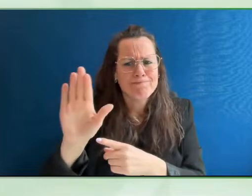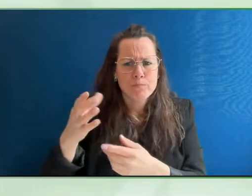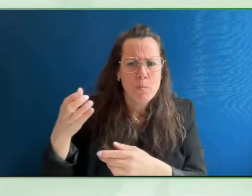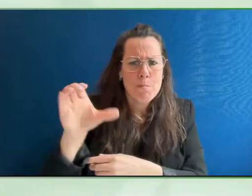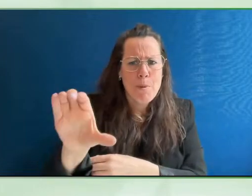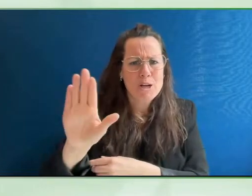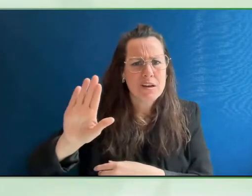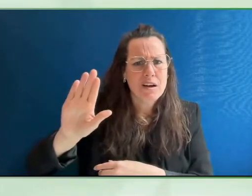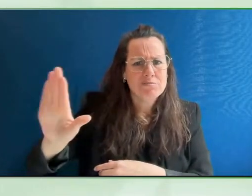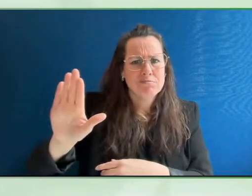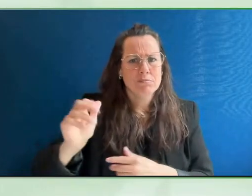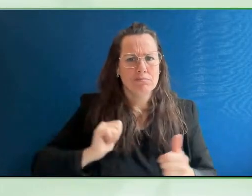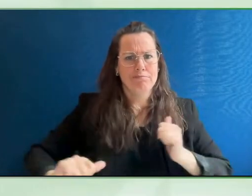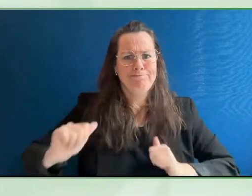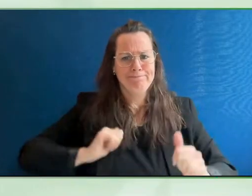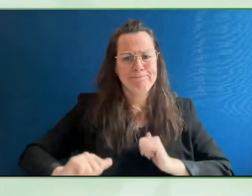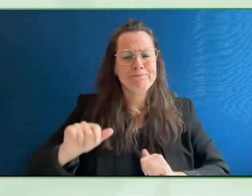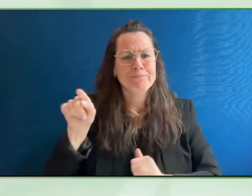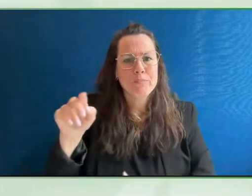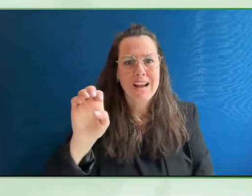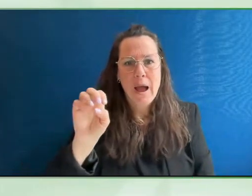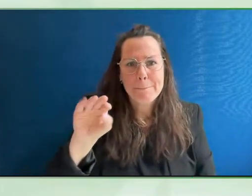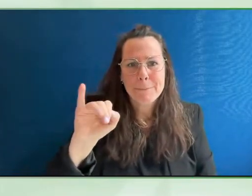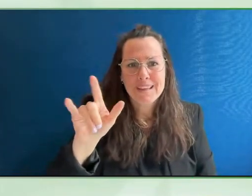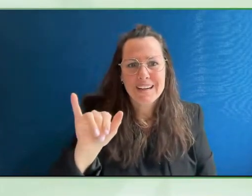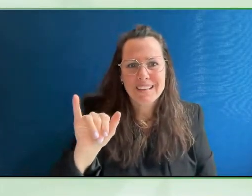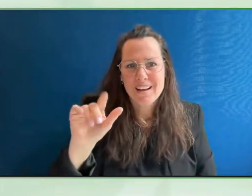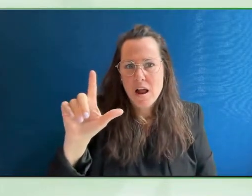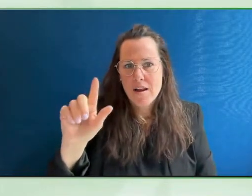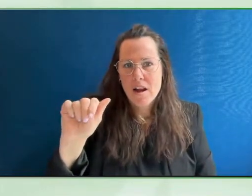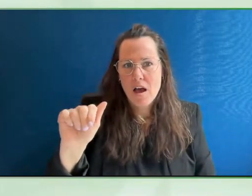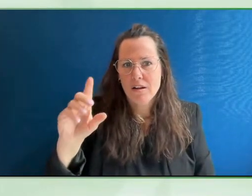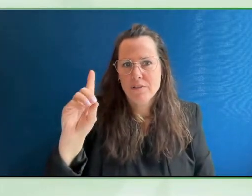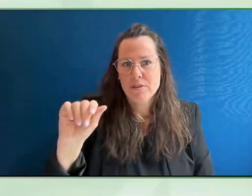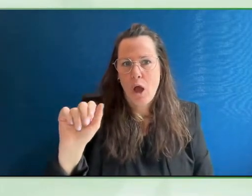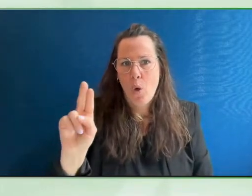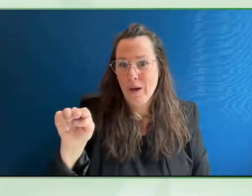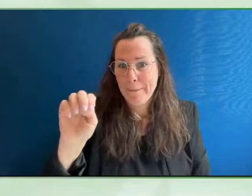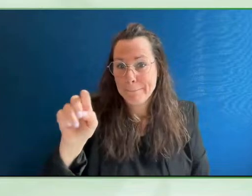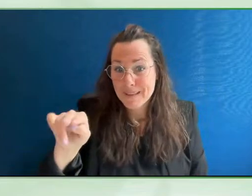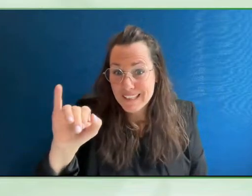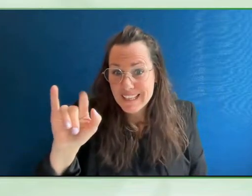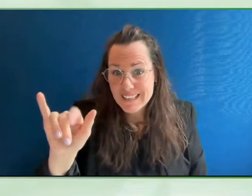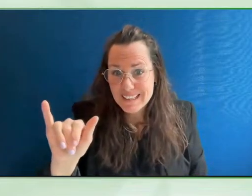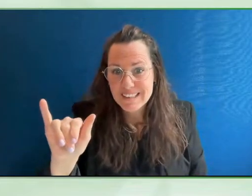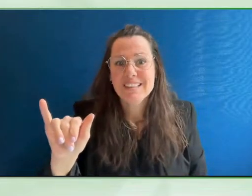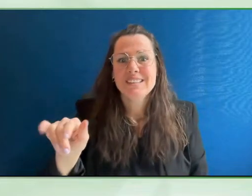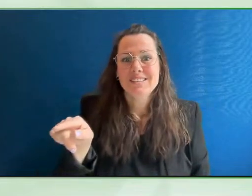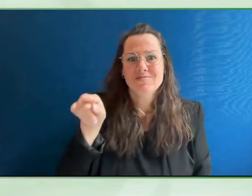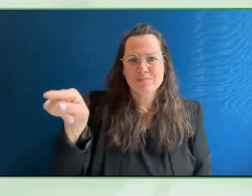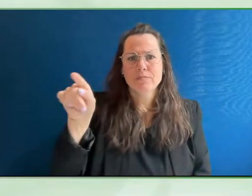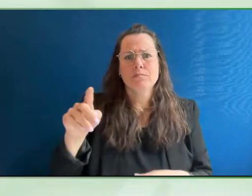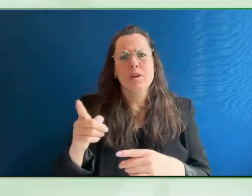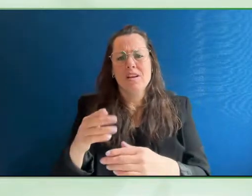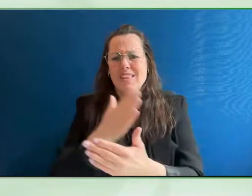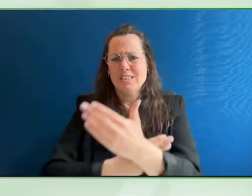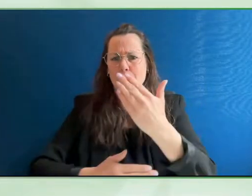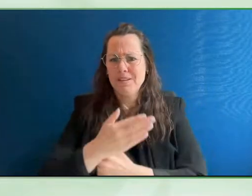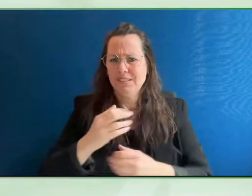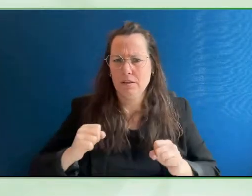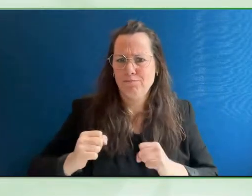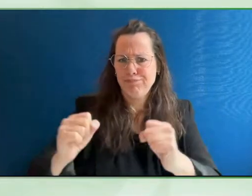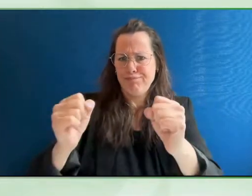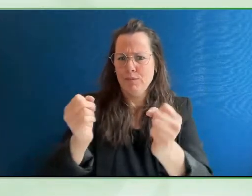disability. I'm sorry, I completely confused it. Okay, yeah. People can create policies, but we cannot legislate attitudes